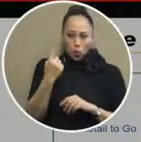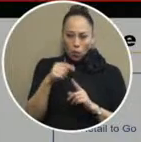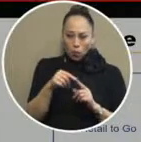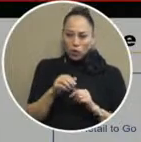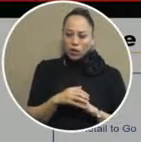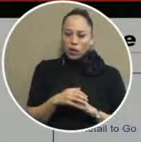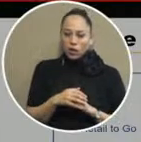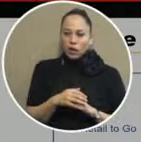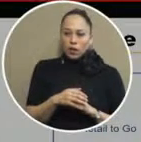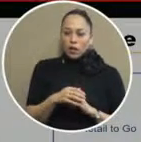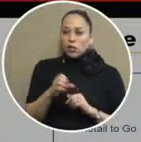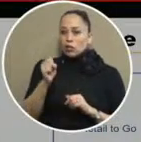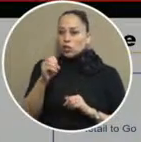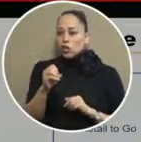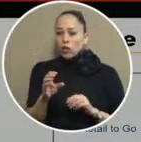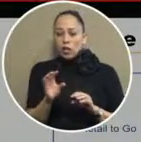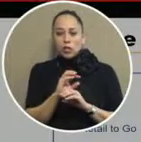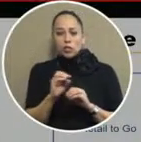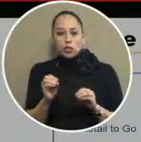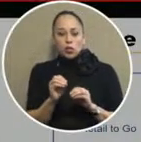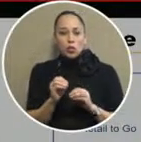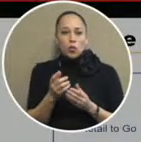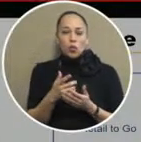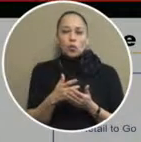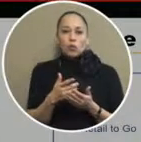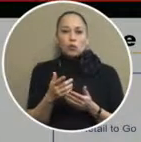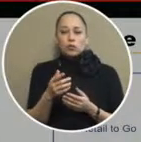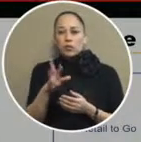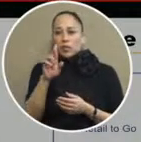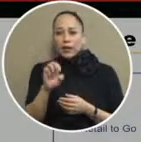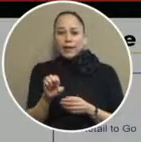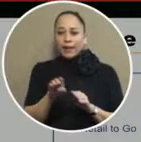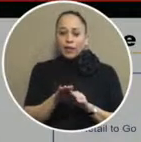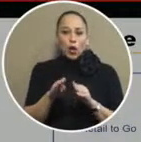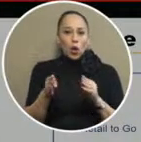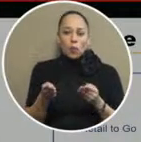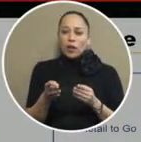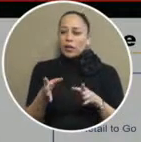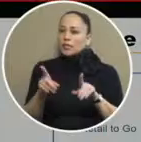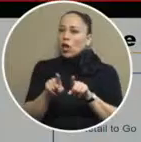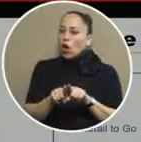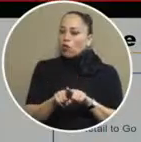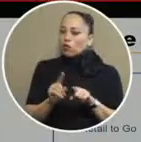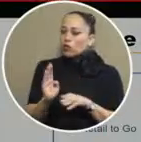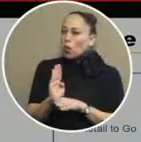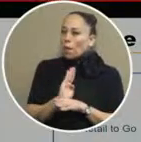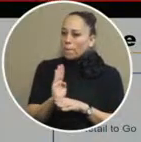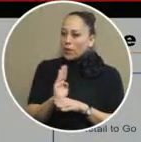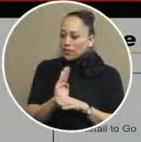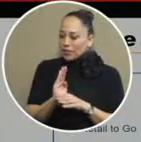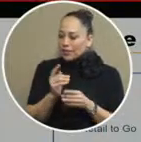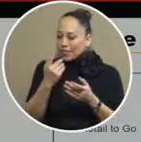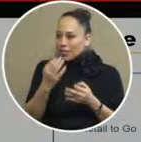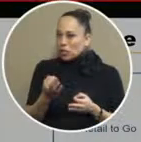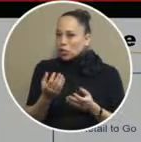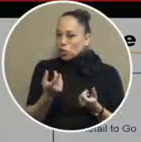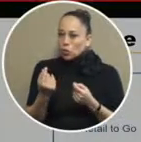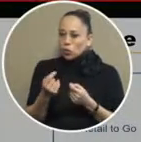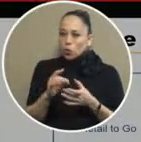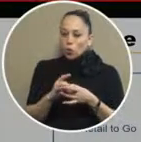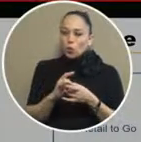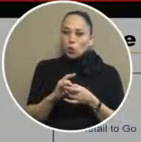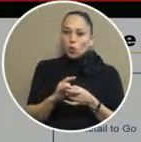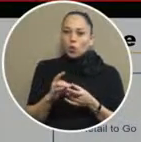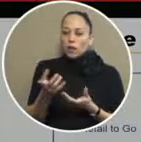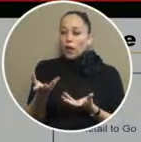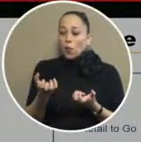point, just so that there's no confusion also with some of the openings? There's also business decisions that are being made in regards to